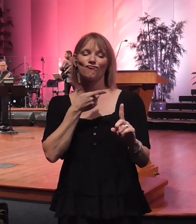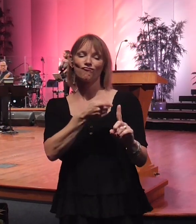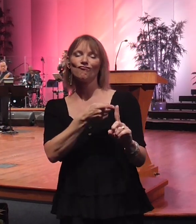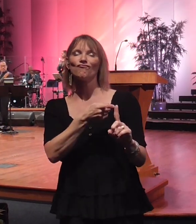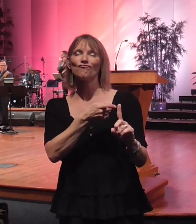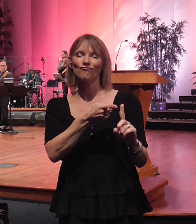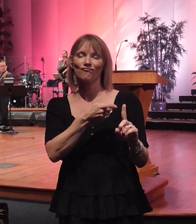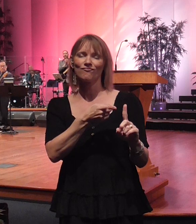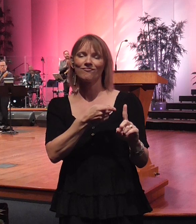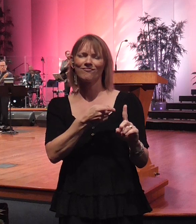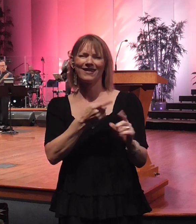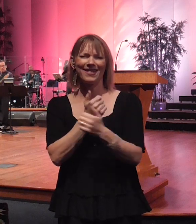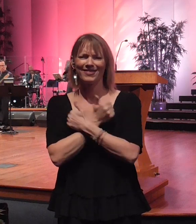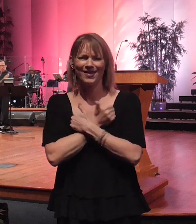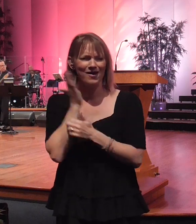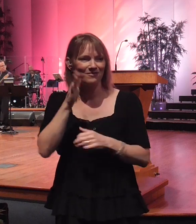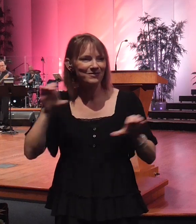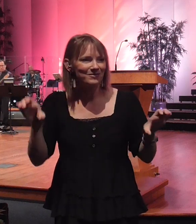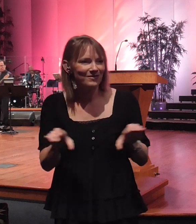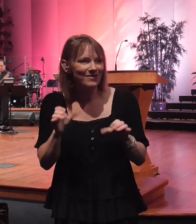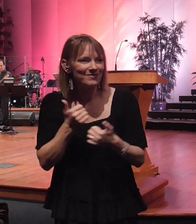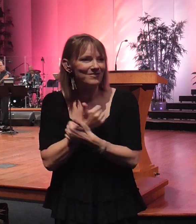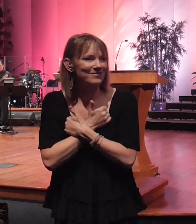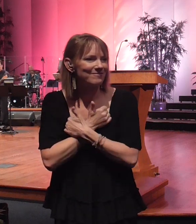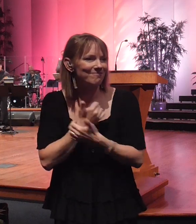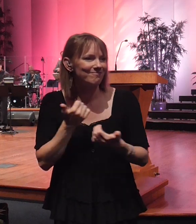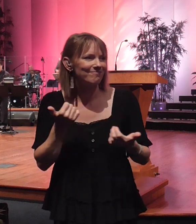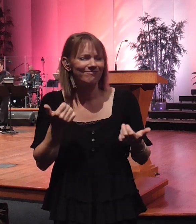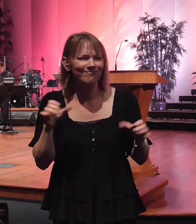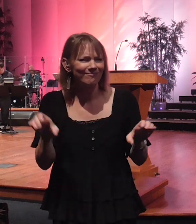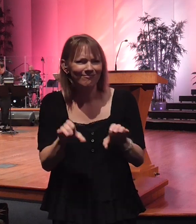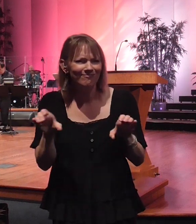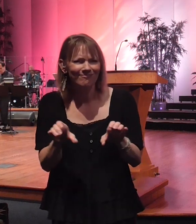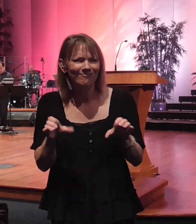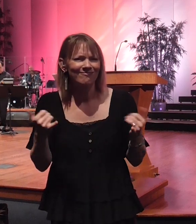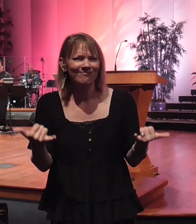Anyhow, what would love do? What would love do? What would love do?